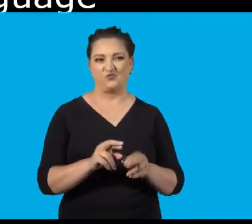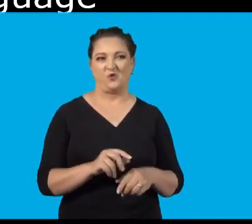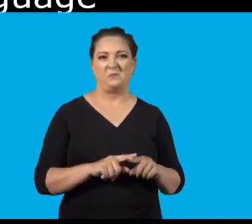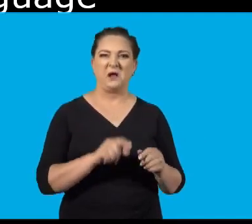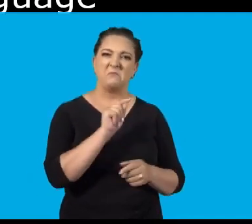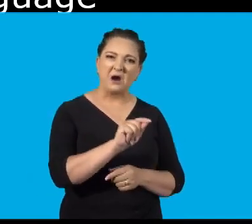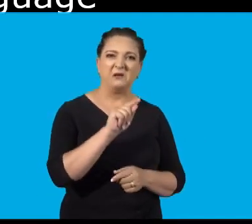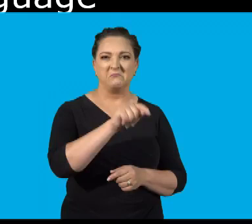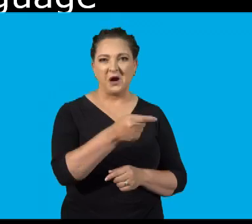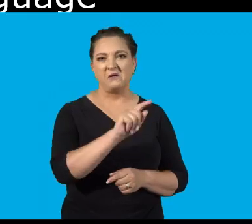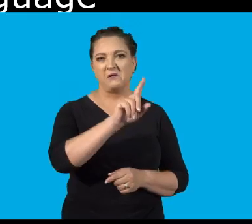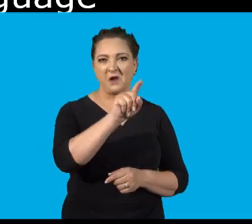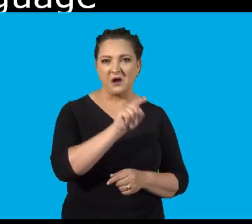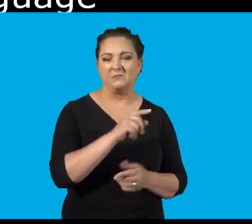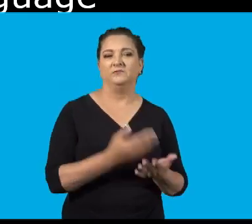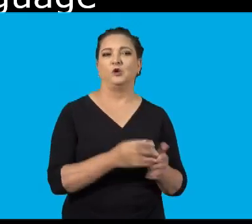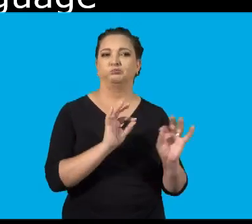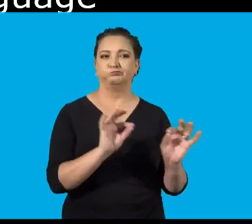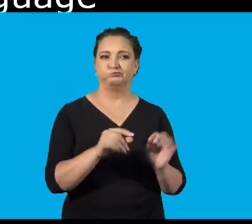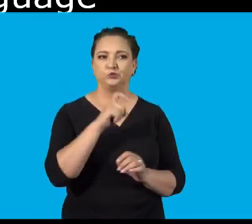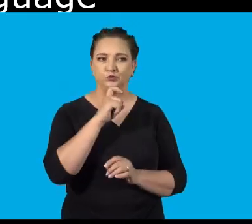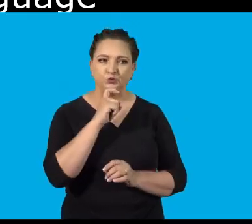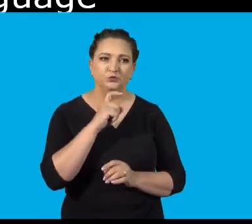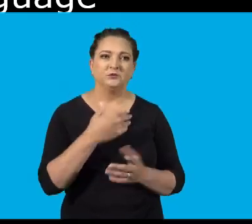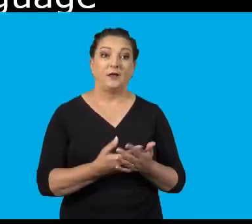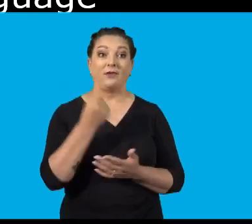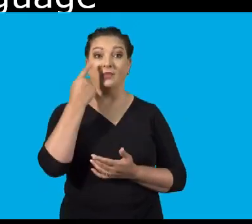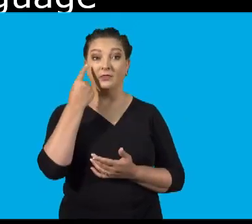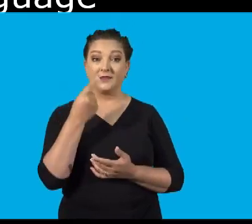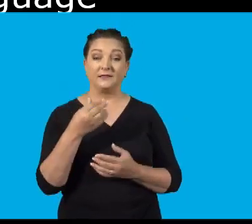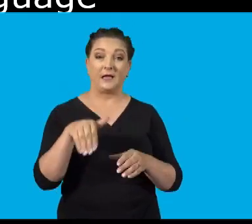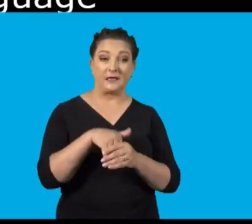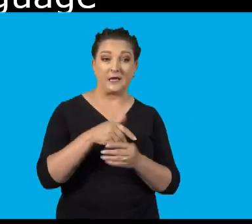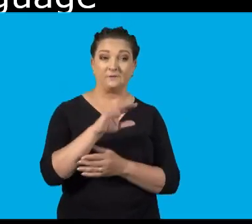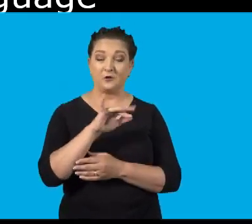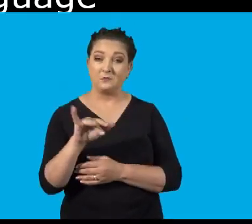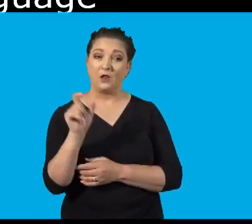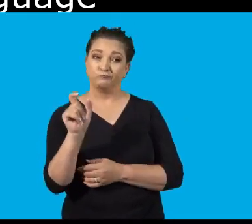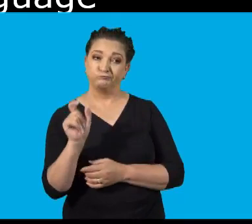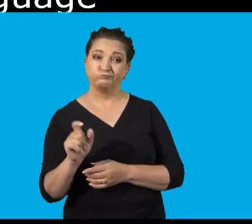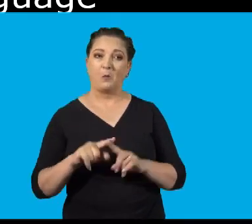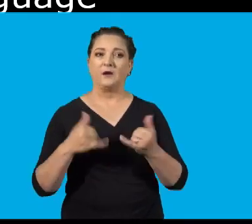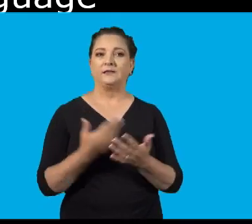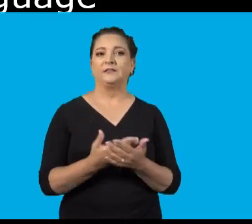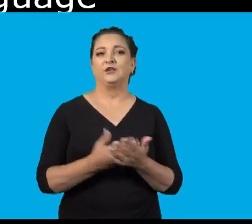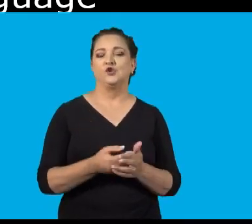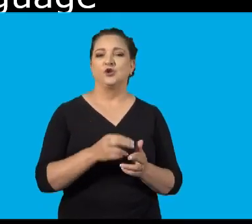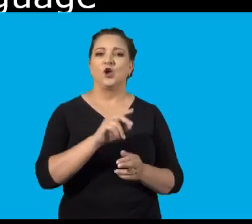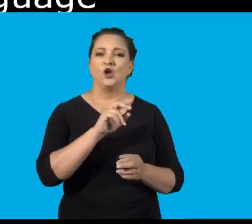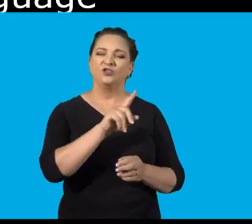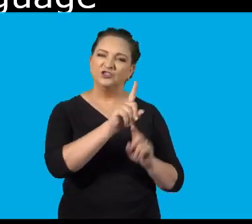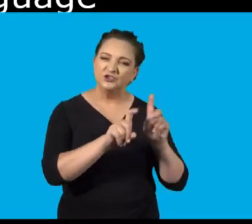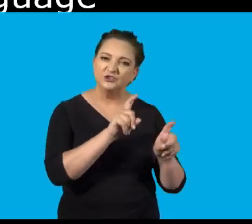punctuation correctly, understand and identify aspects of spelling and vocabulary, identify techniques to respond to